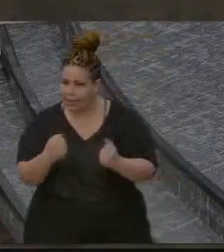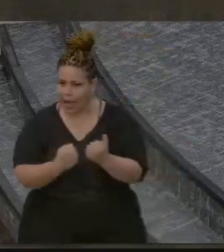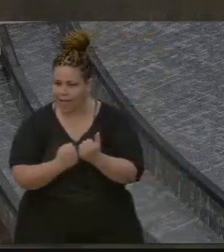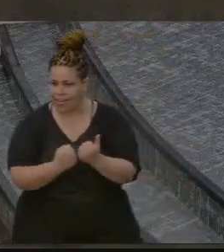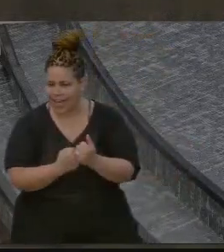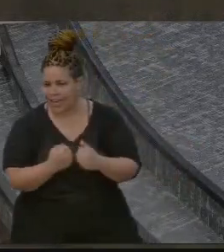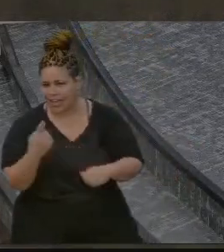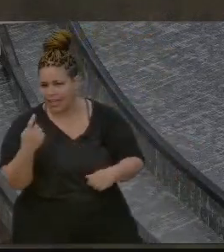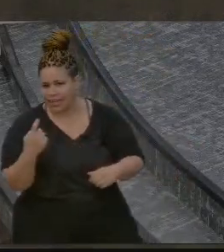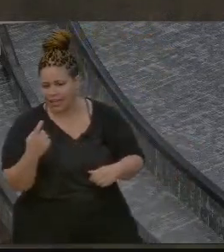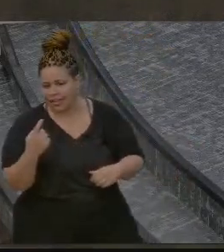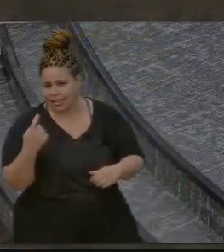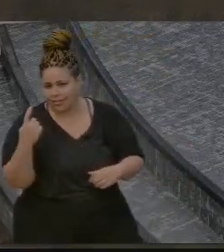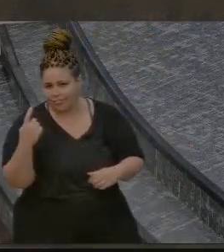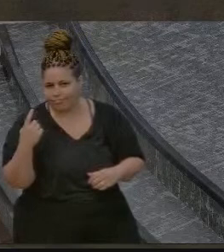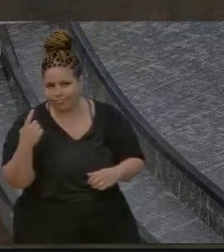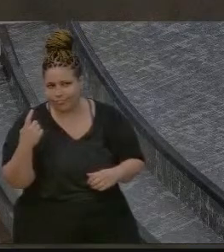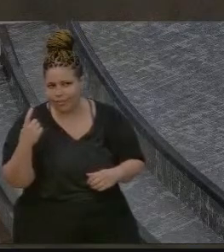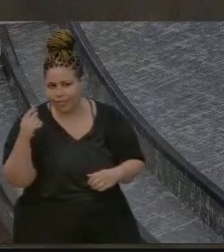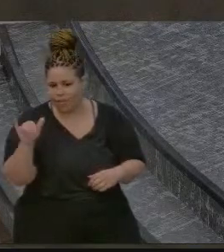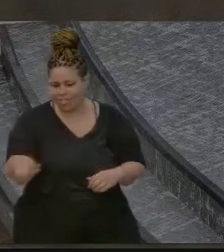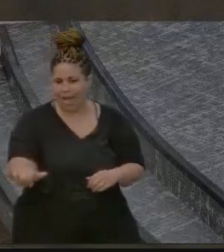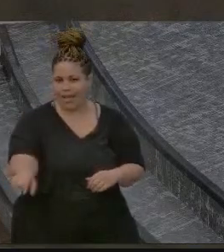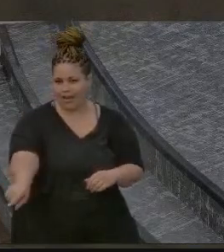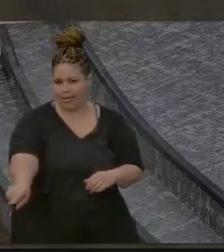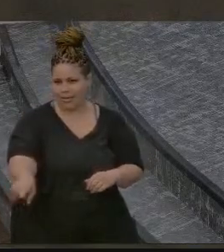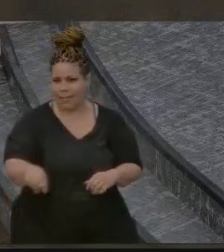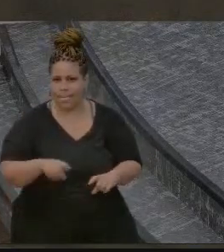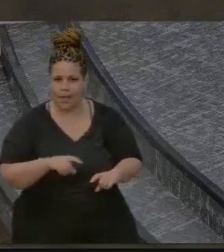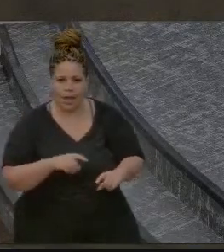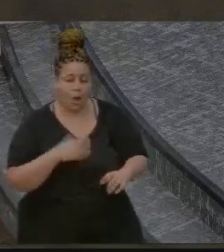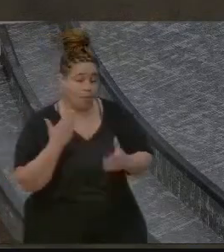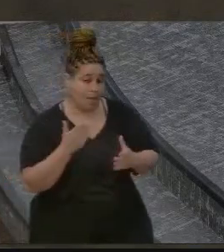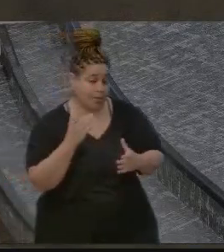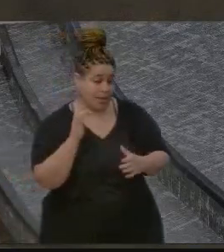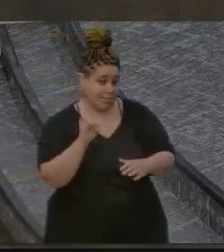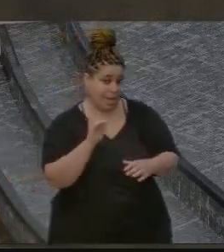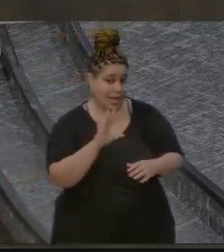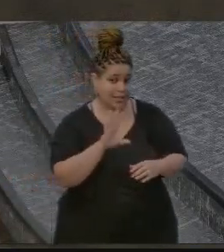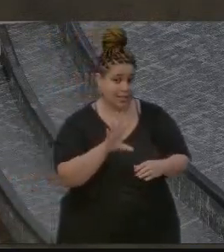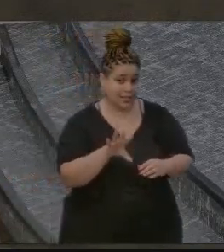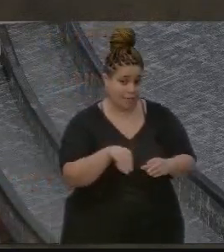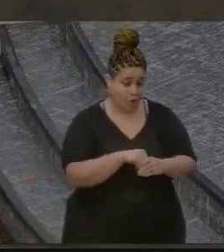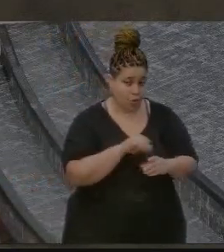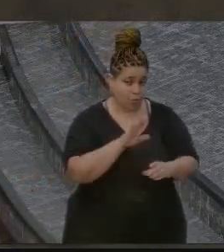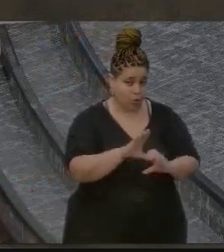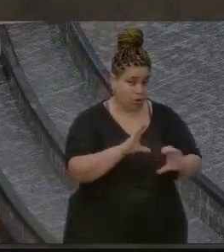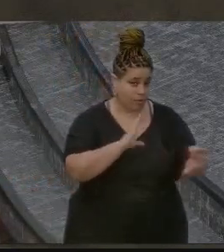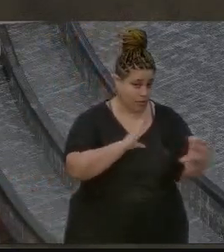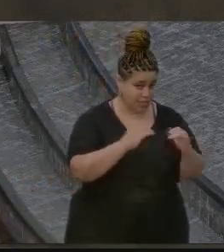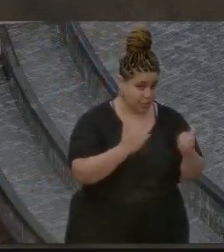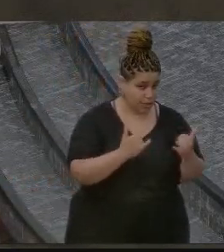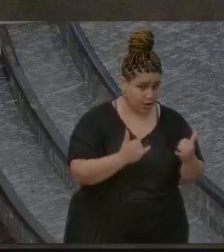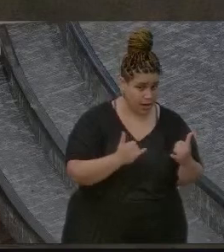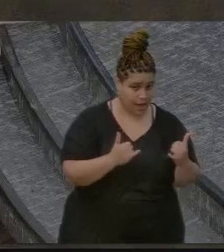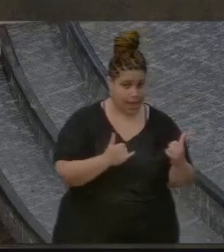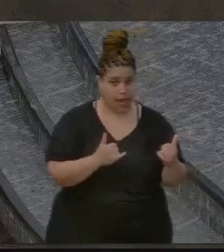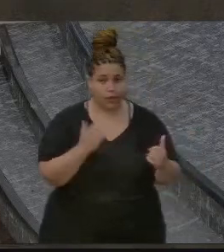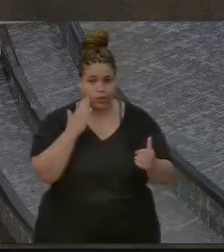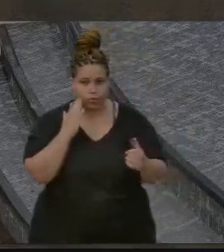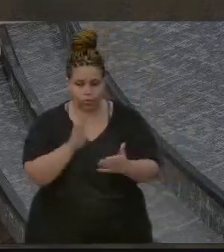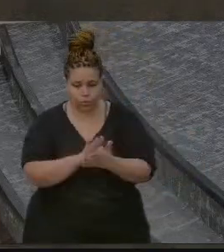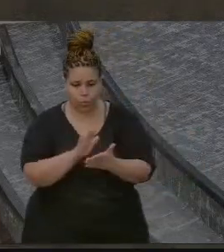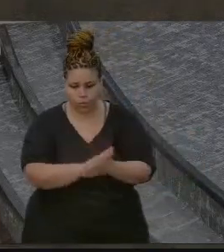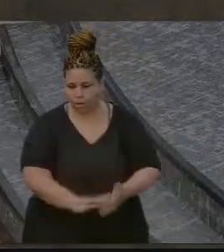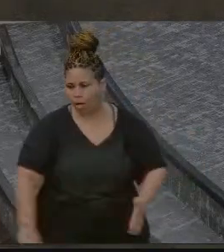just curious, like, and I don't know if that's part of your conversation, or looking at all the different ways in which schools across the nation and in